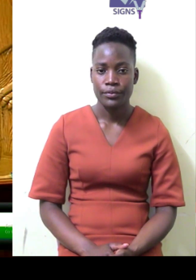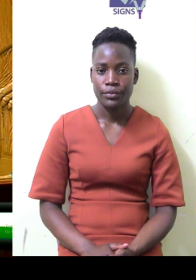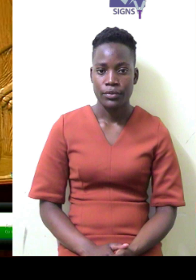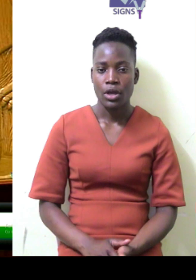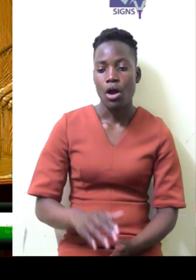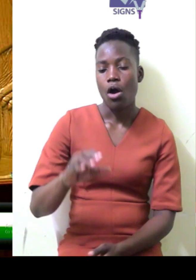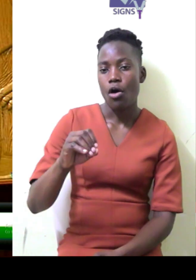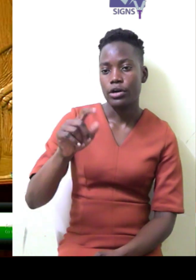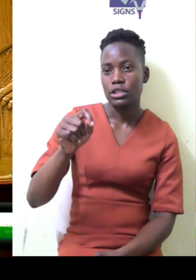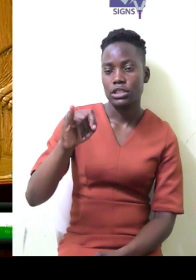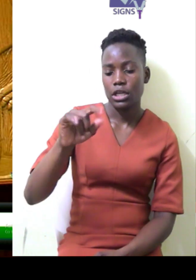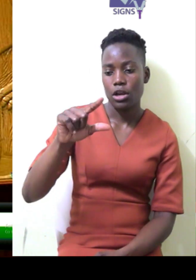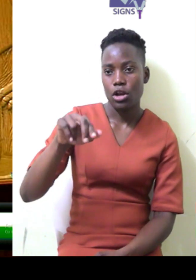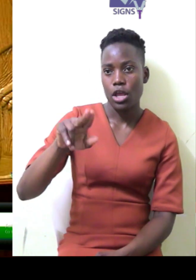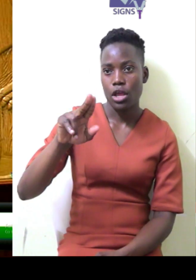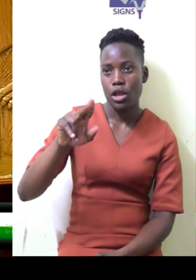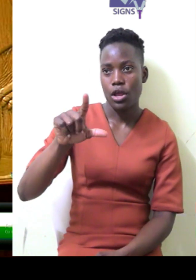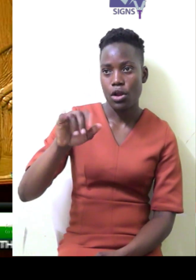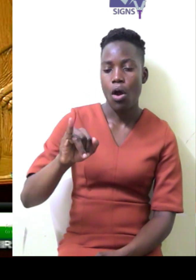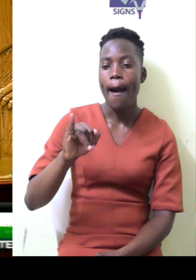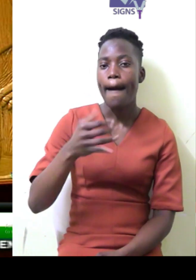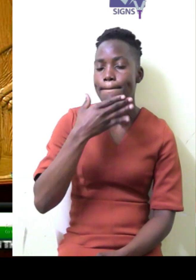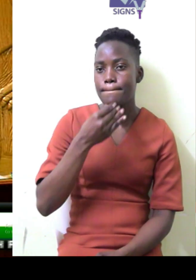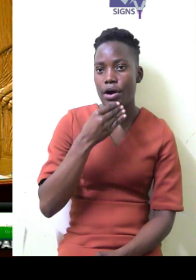Ontulilu Boys School, Buri, Meru;